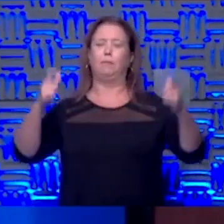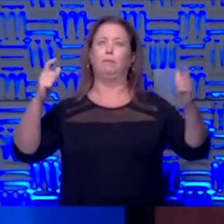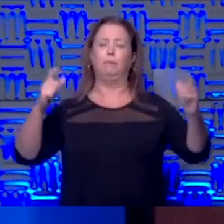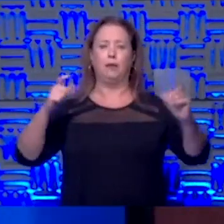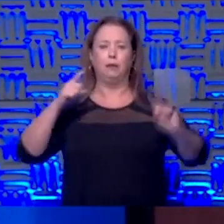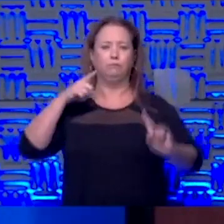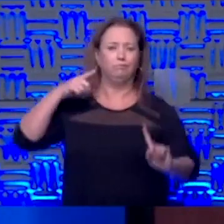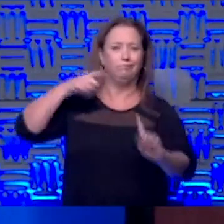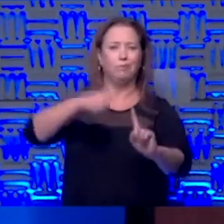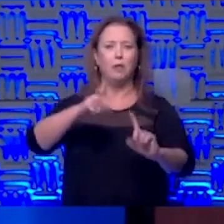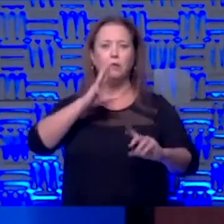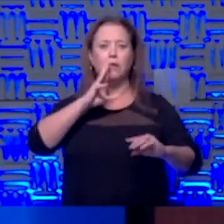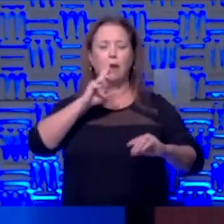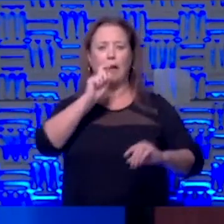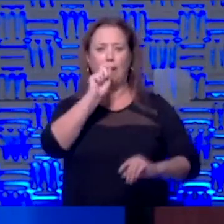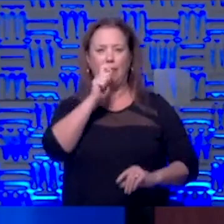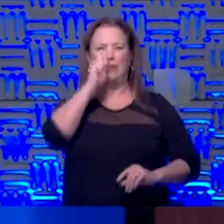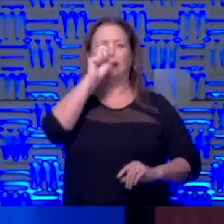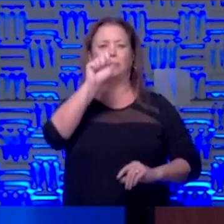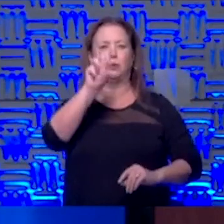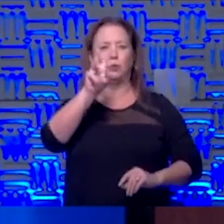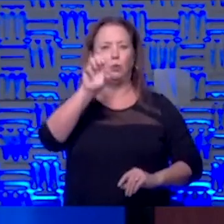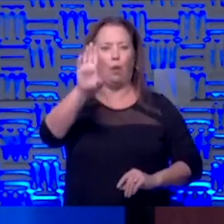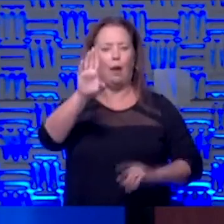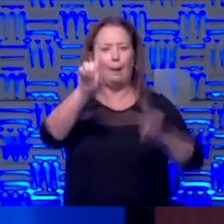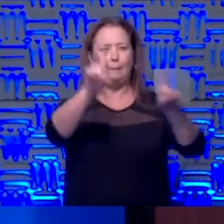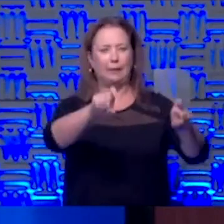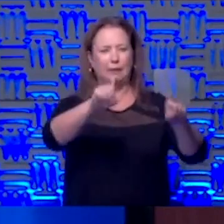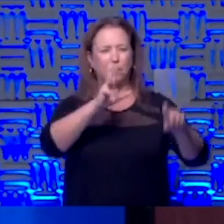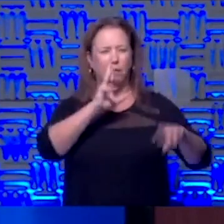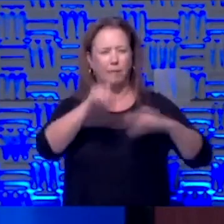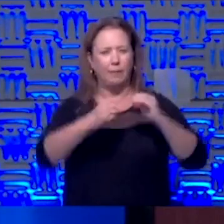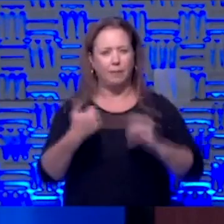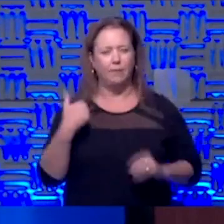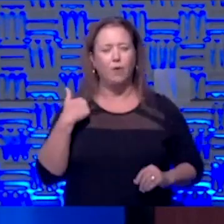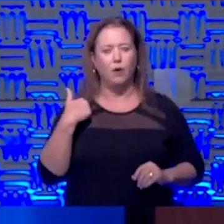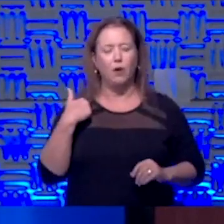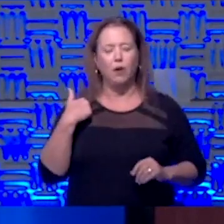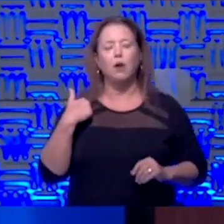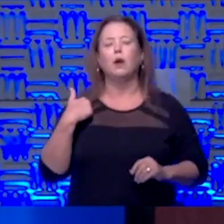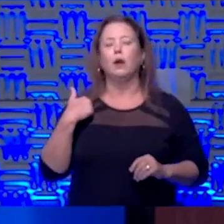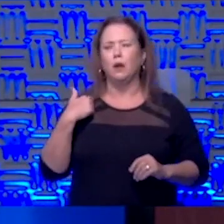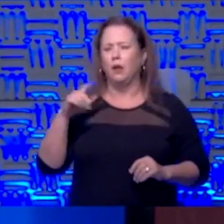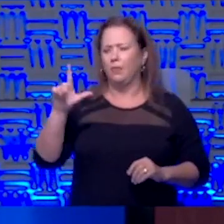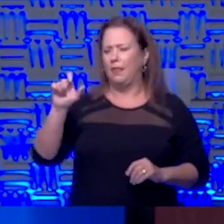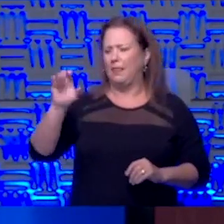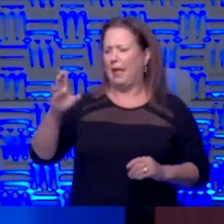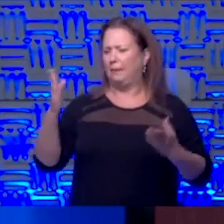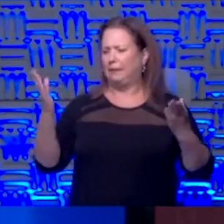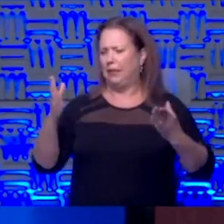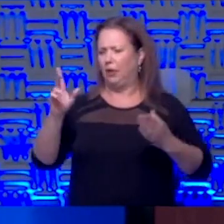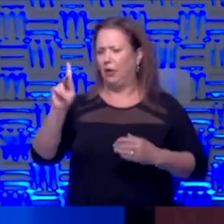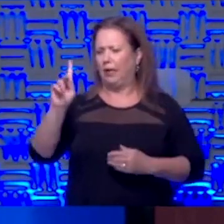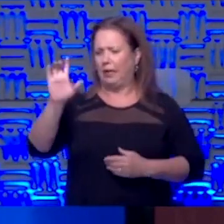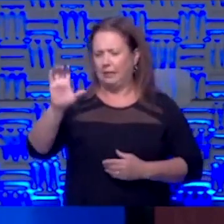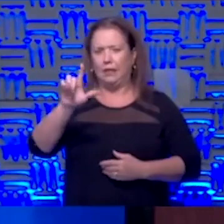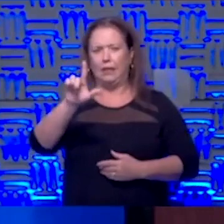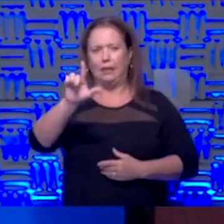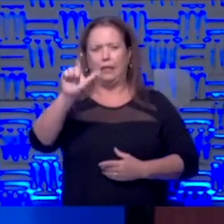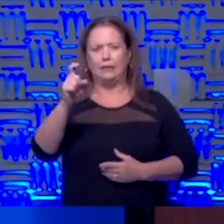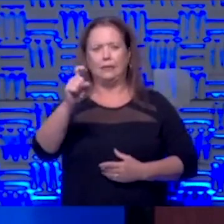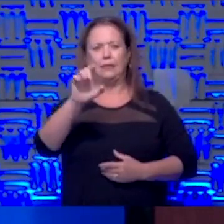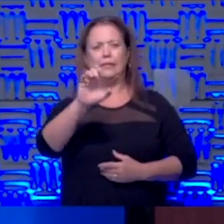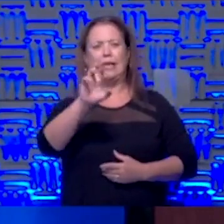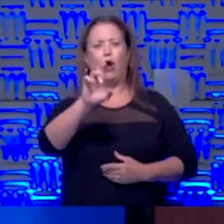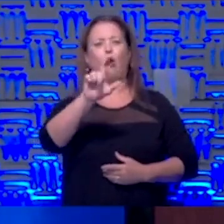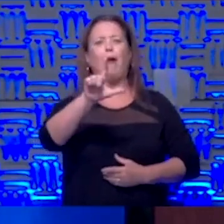of time talking about the nasopharyngeal swabs. There's one of the labs here in Kansas City and Lenexa, CRL